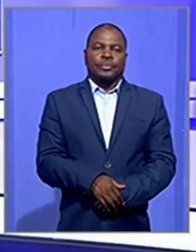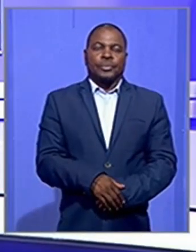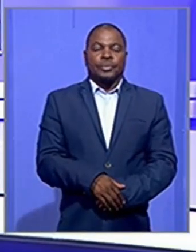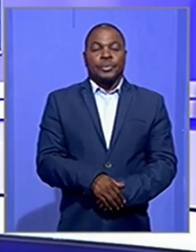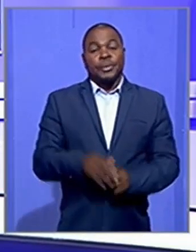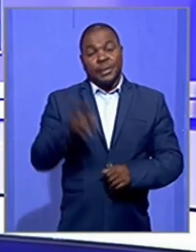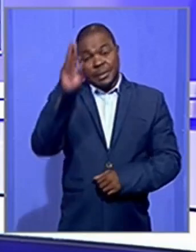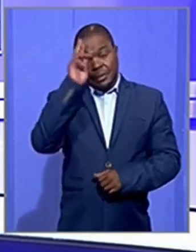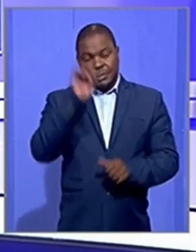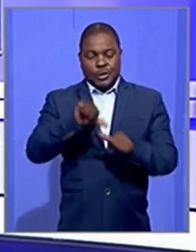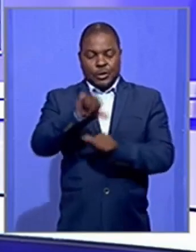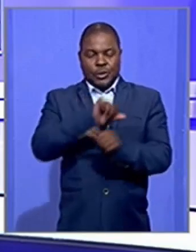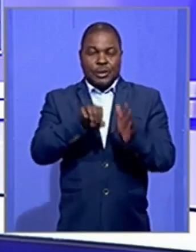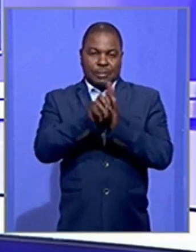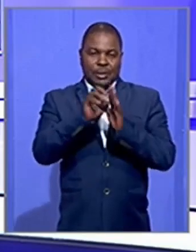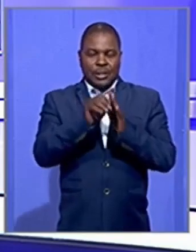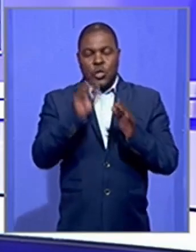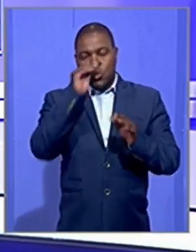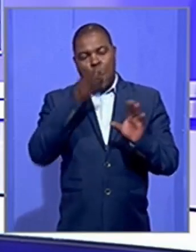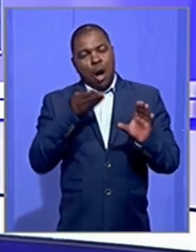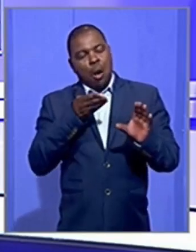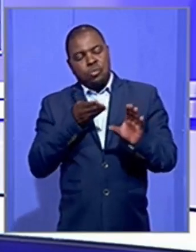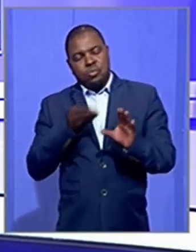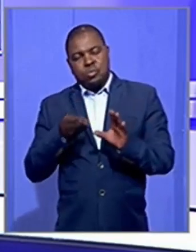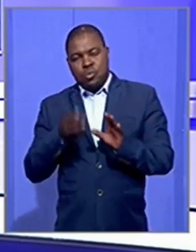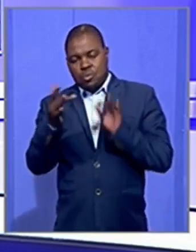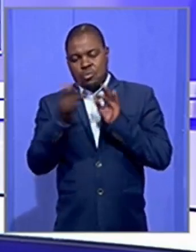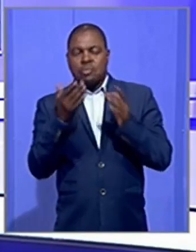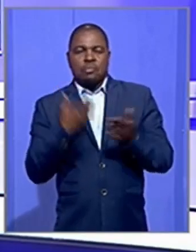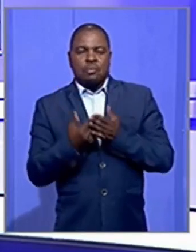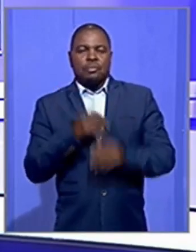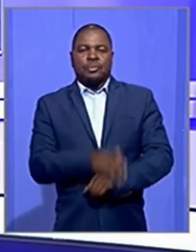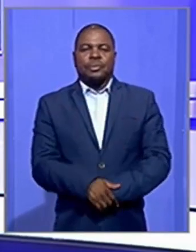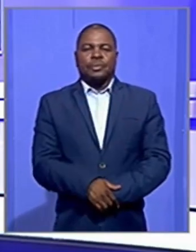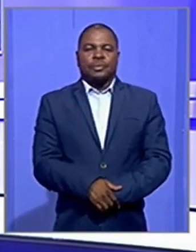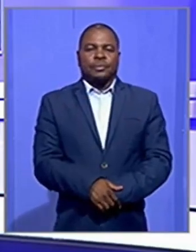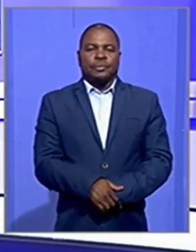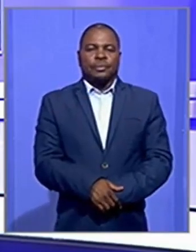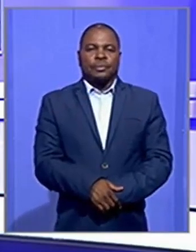Mogaiso ga kologela gore kgaso eno ya dikgang ka ifitlhela gape mo mafaratlhatlheng a bobega kgang.